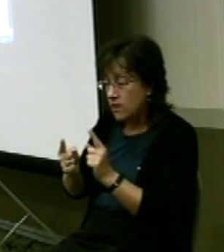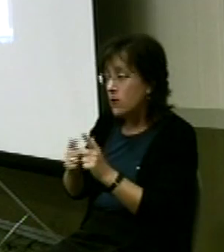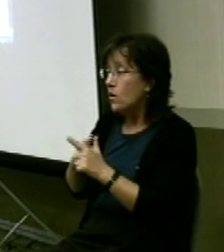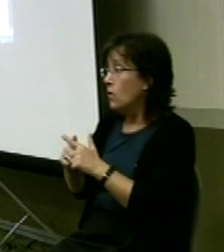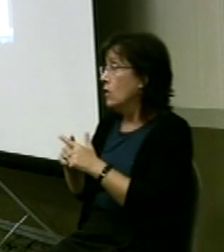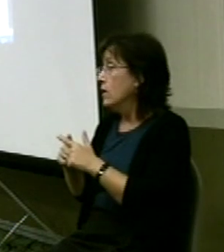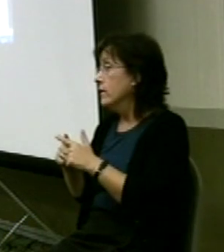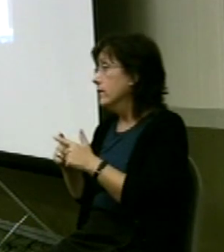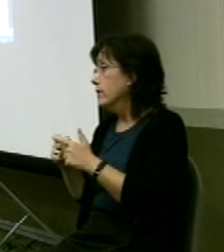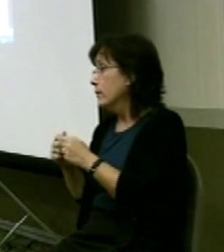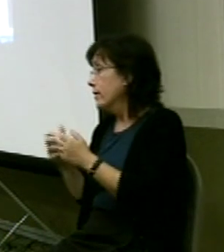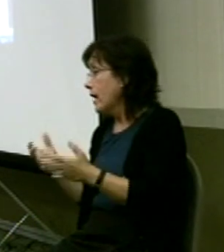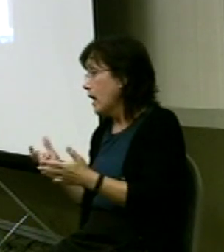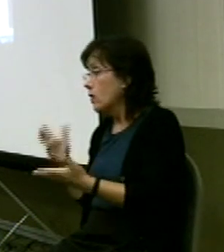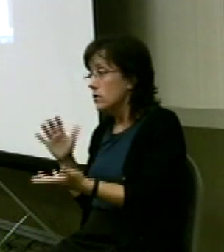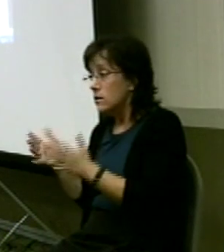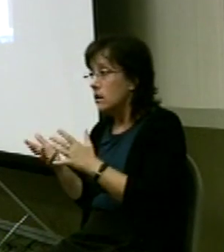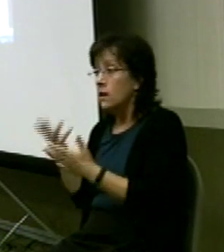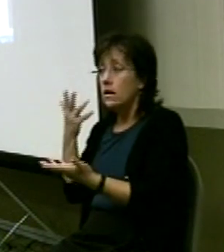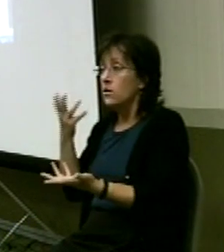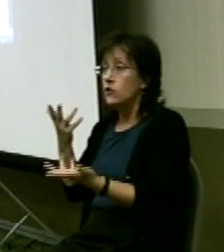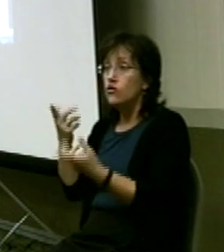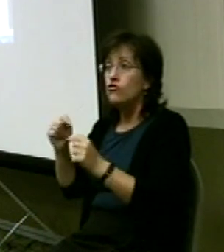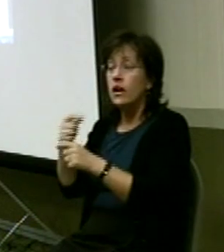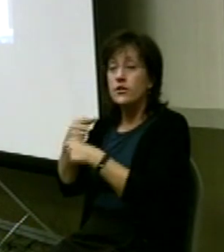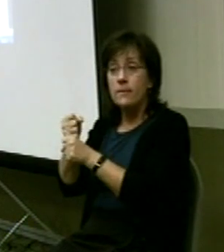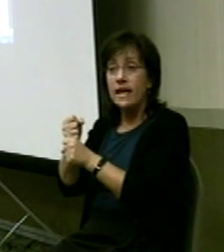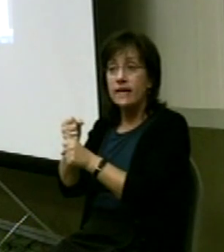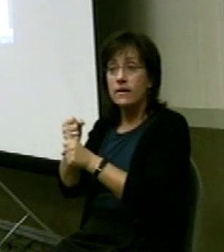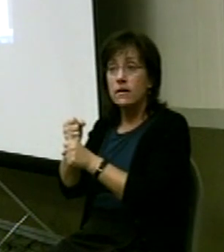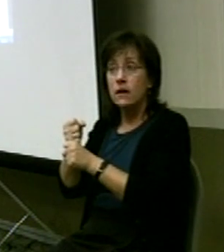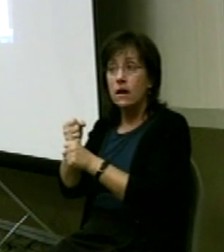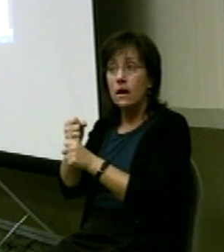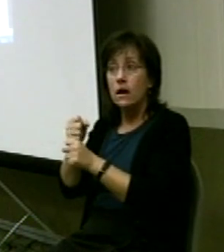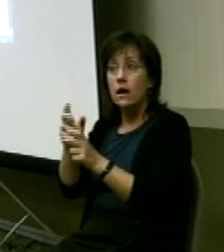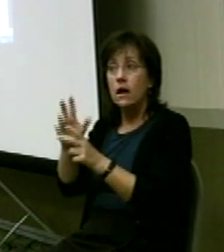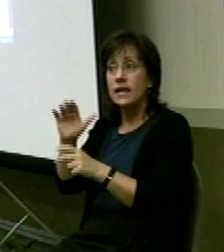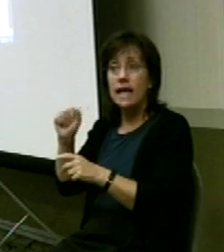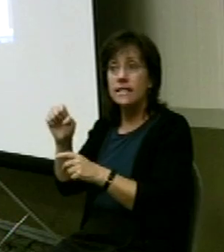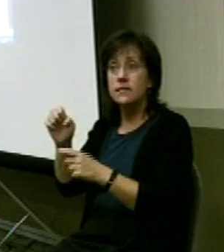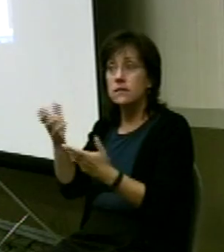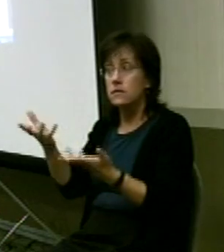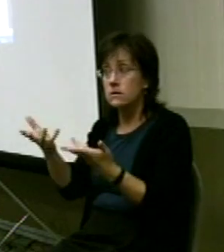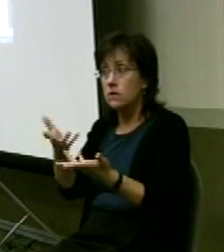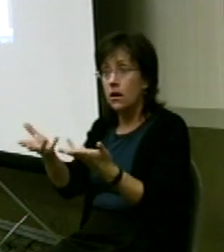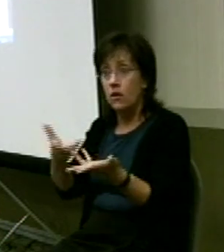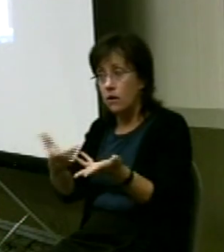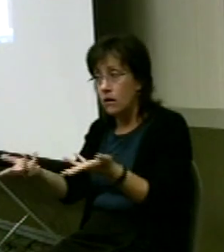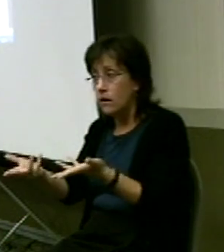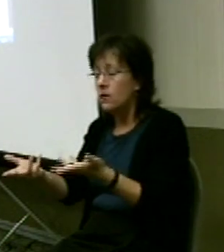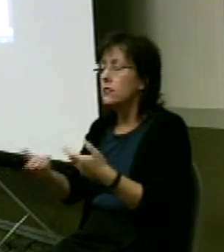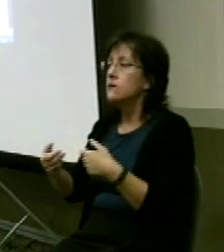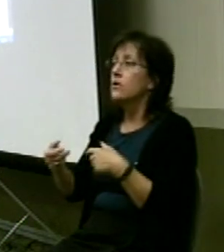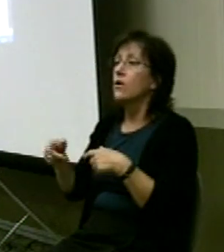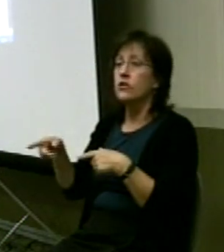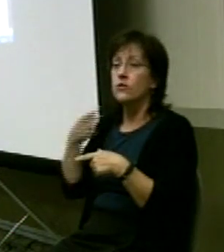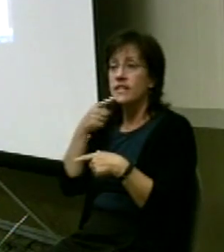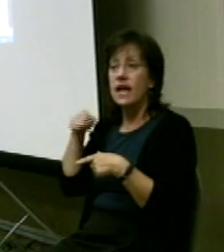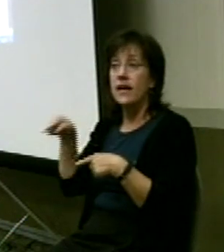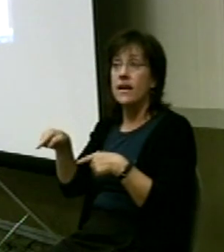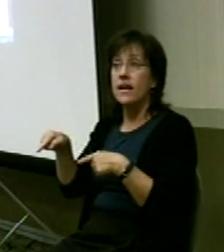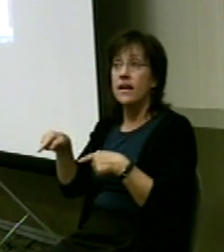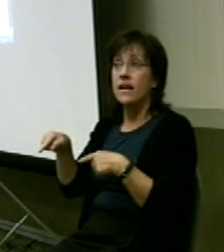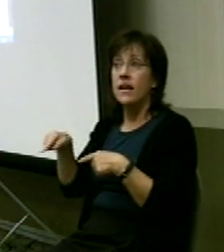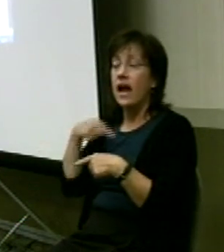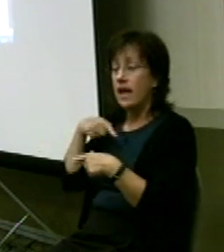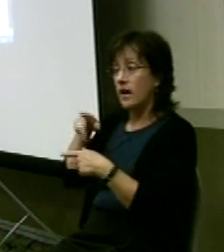one-to-one or without a one-to-one. You're making a case, let's say you're trying to get a one-to-one for a kid. So in this case, you're going to say, well,